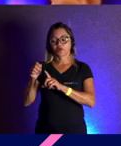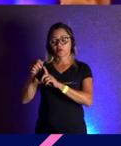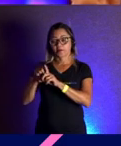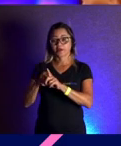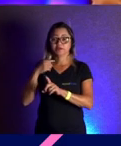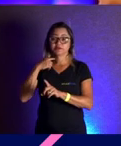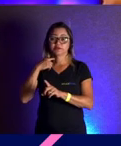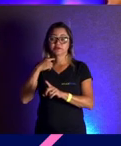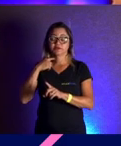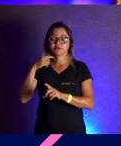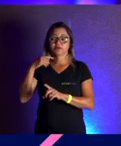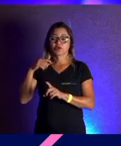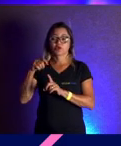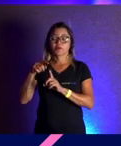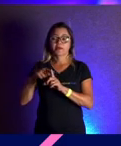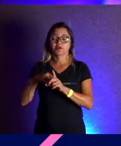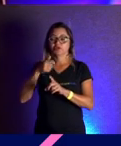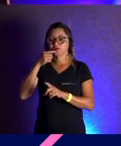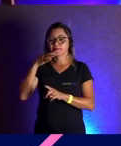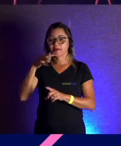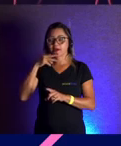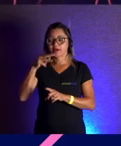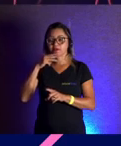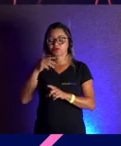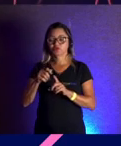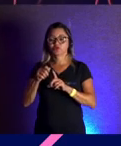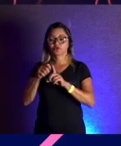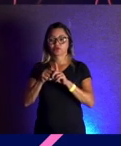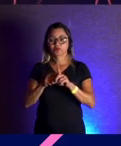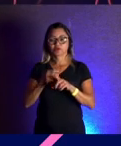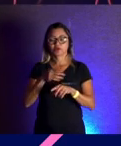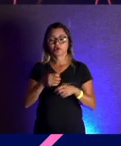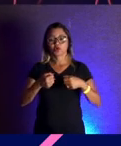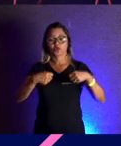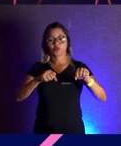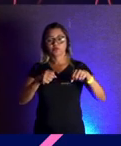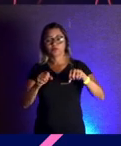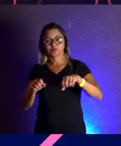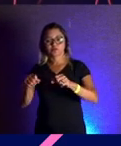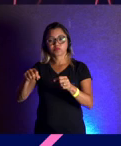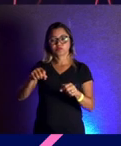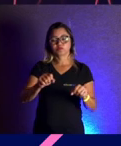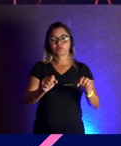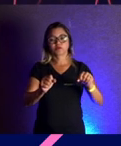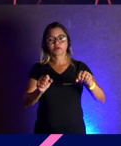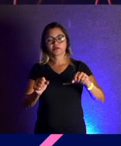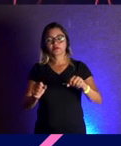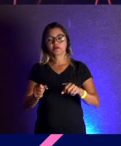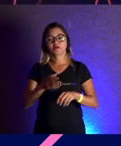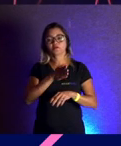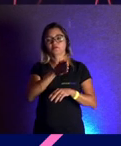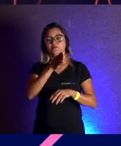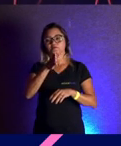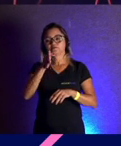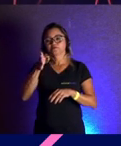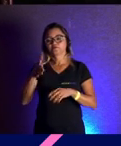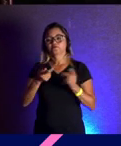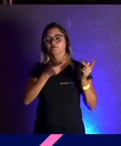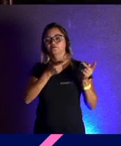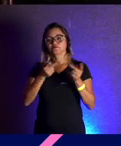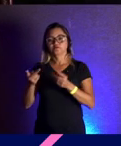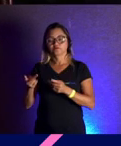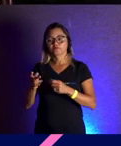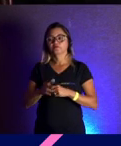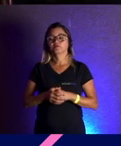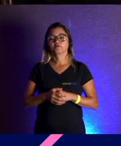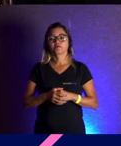went out on little motorbikes in little villages and went and visited everywhere they could, and they documented 100 cases in